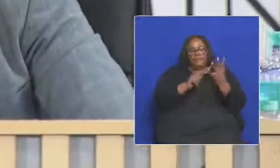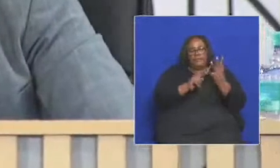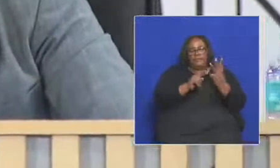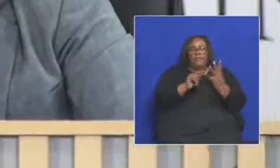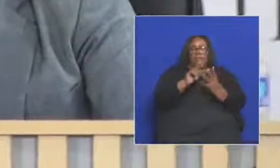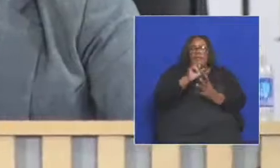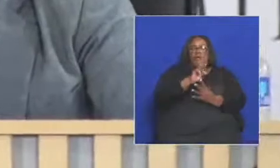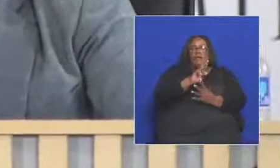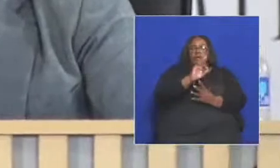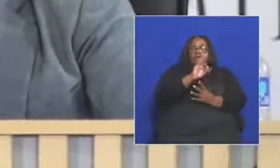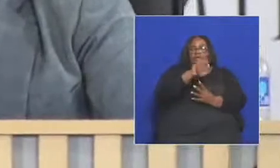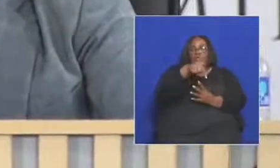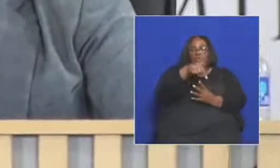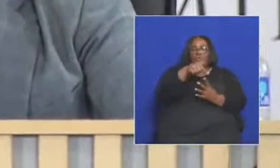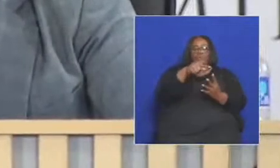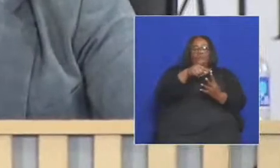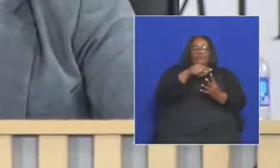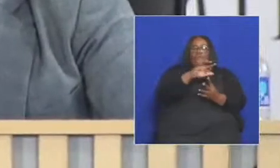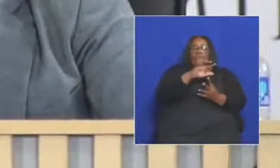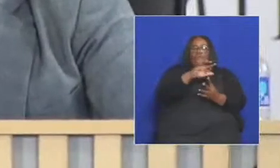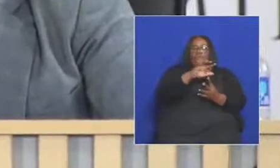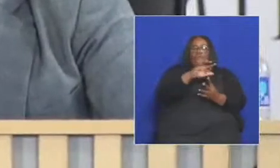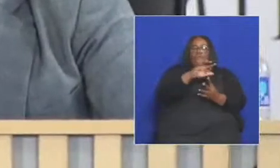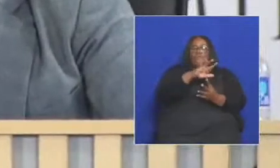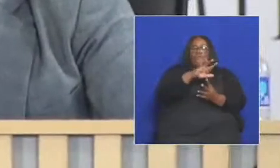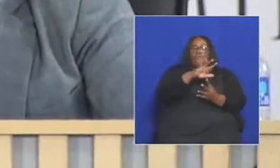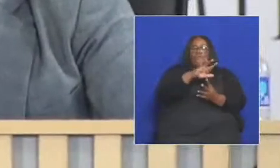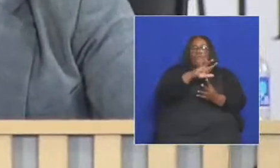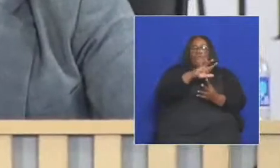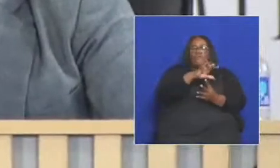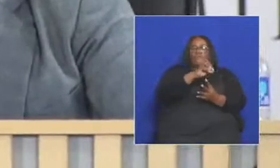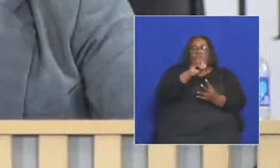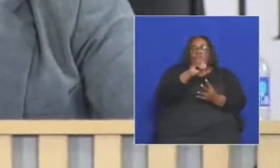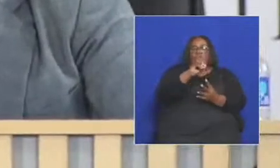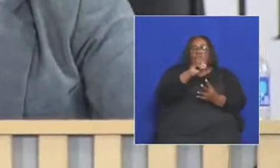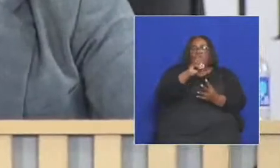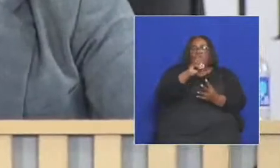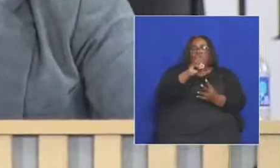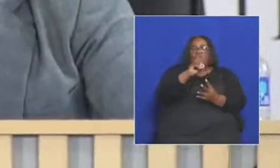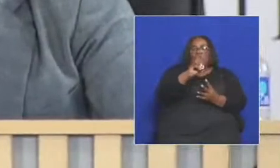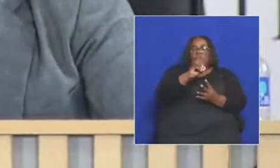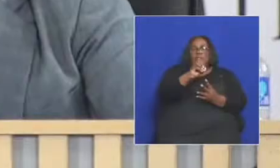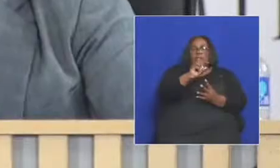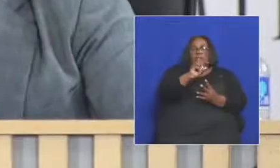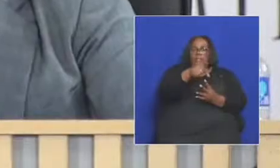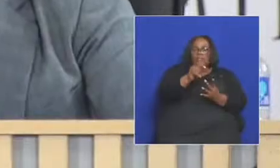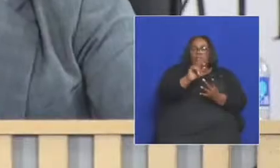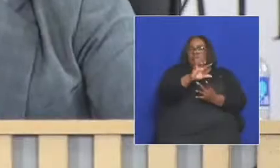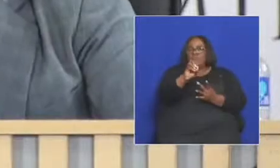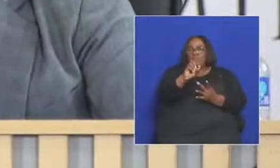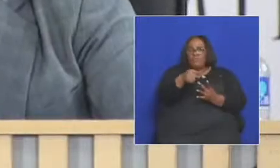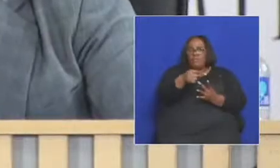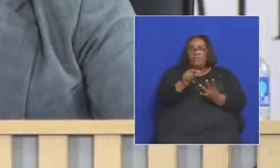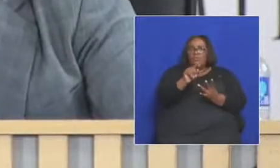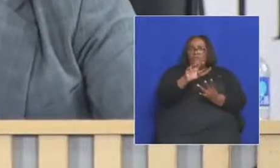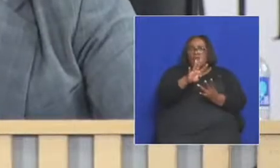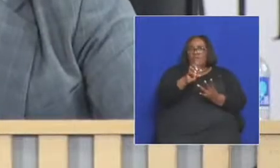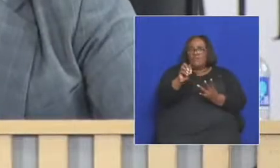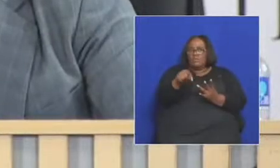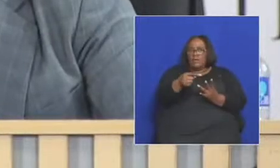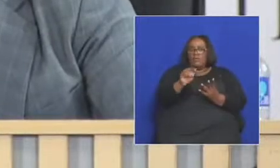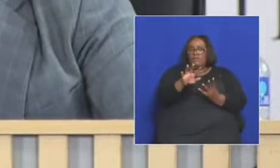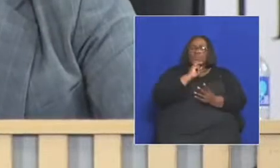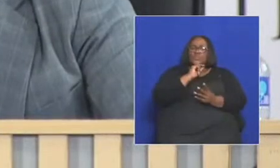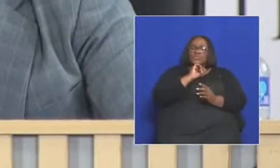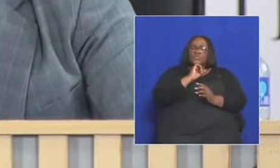that. We're back to 2 million. Then you'll use your own money. Why use your own